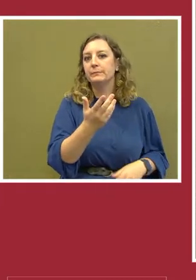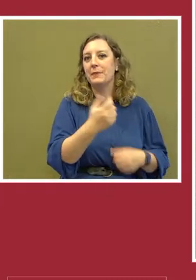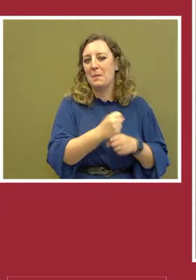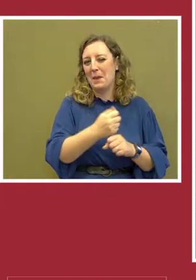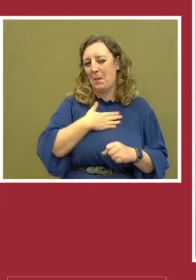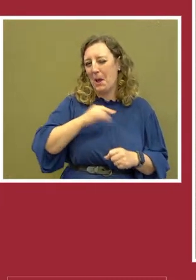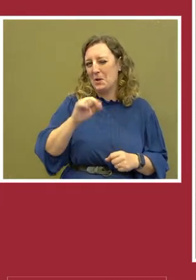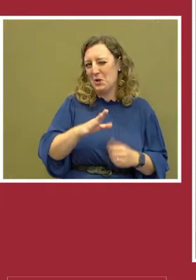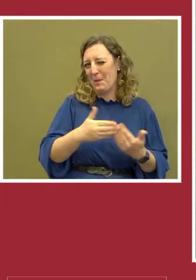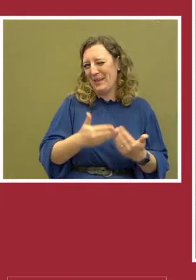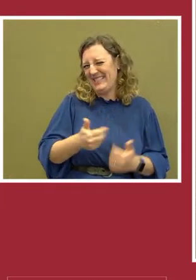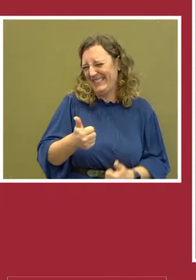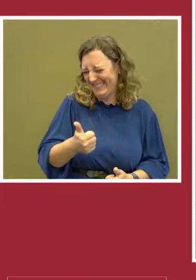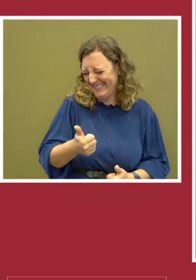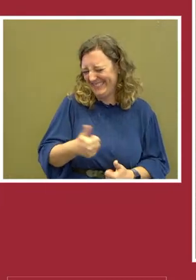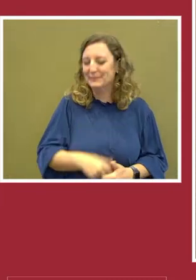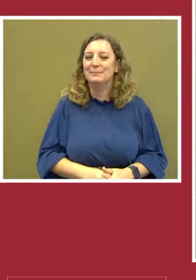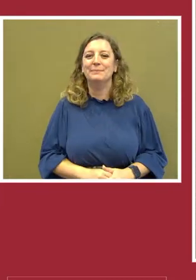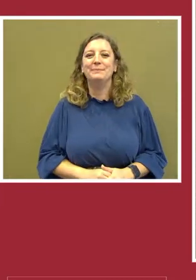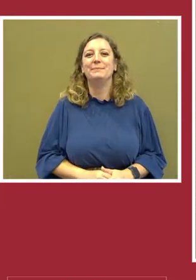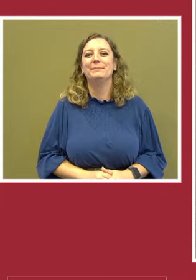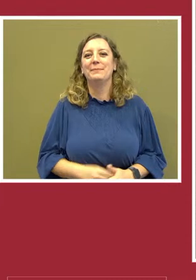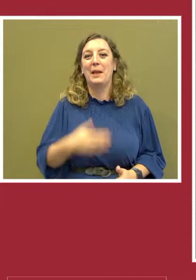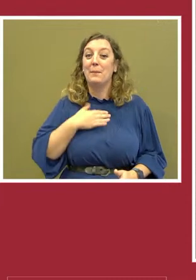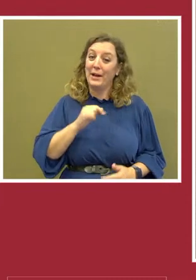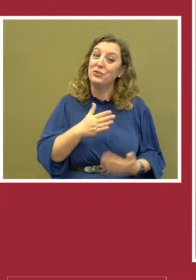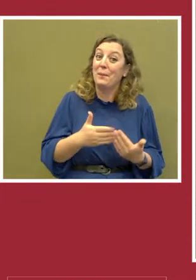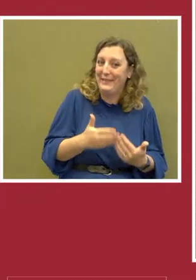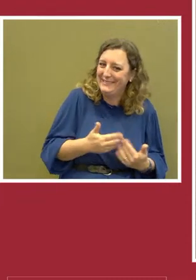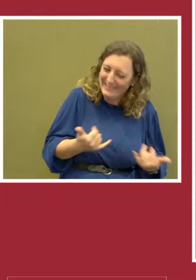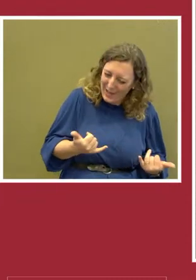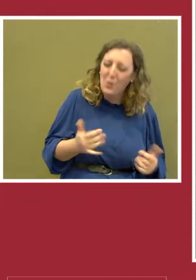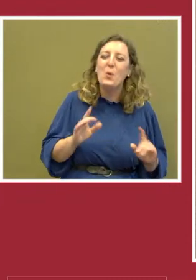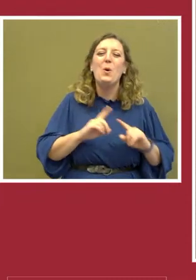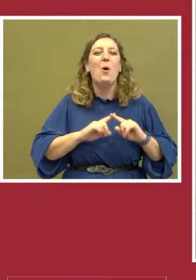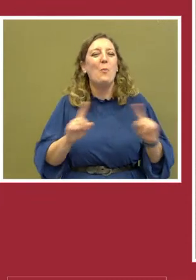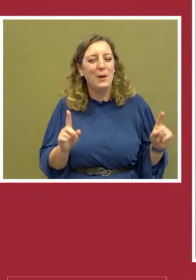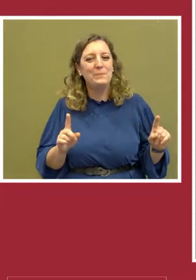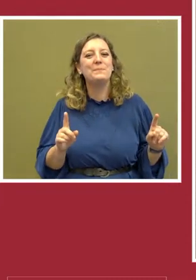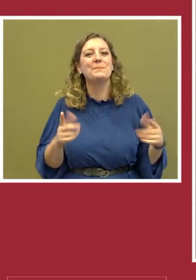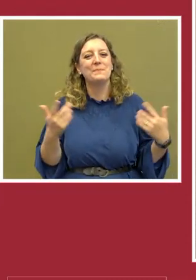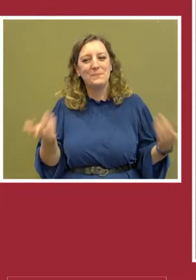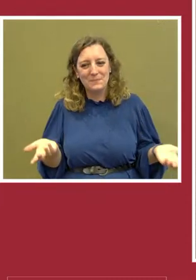make my job a lot easier. My job's pretty easy as it is, but